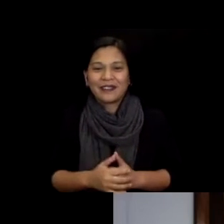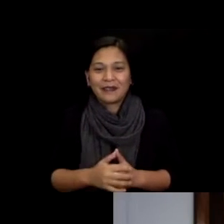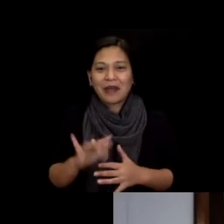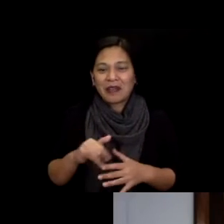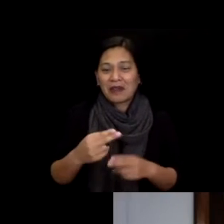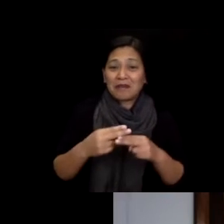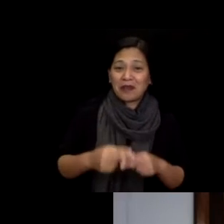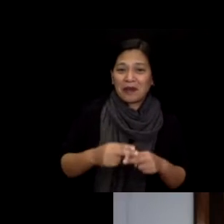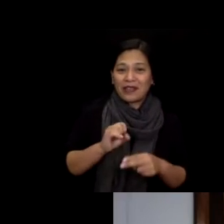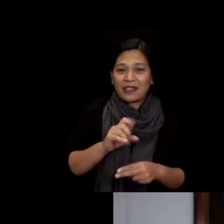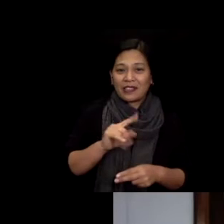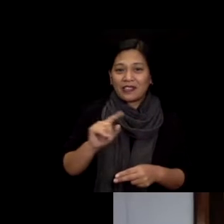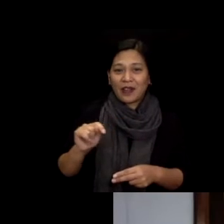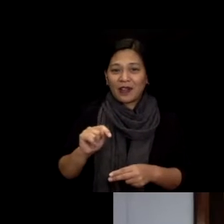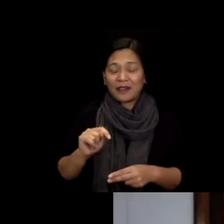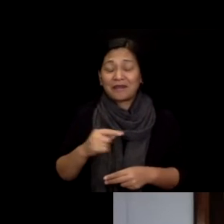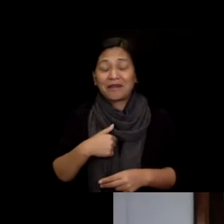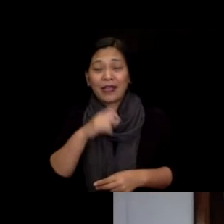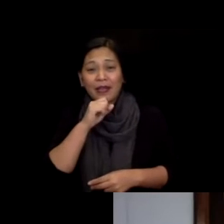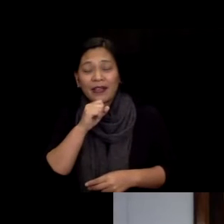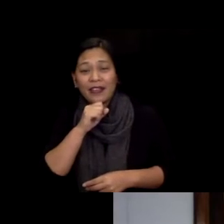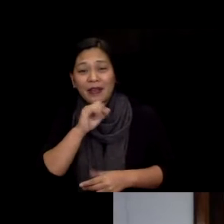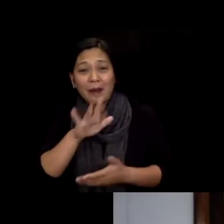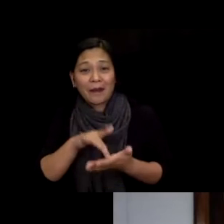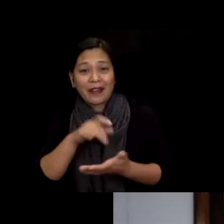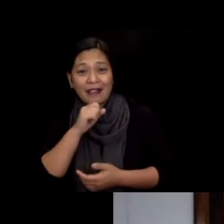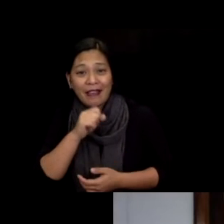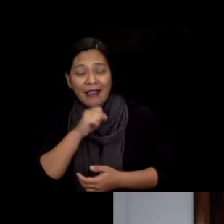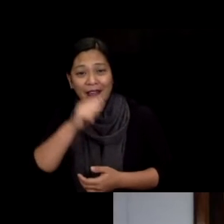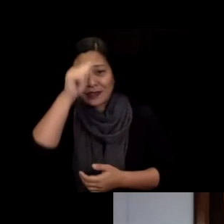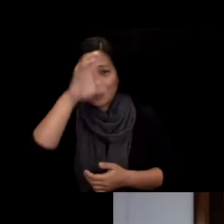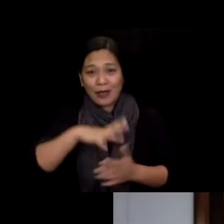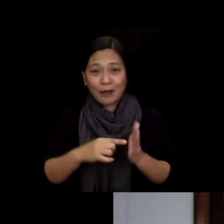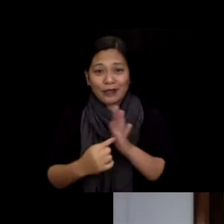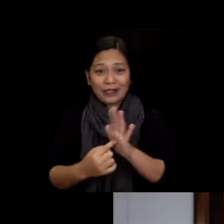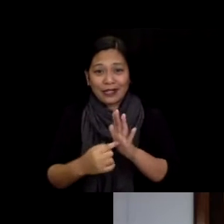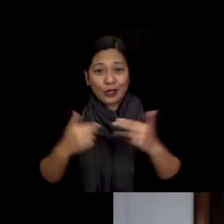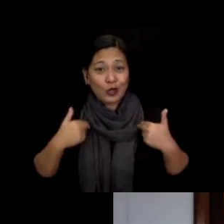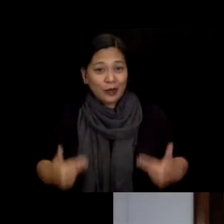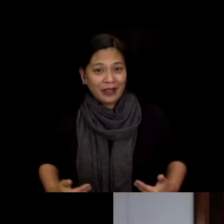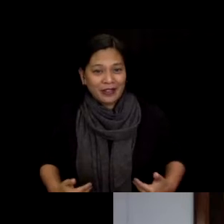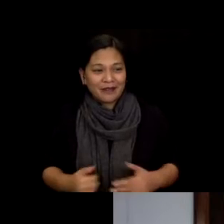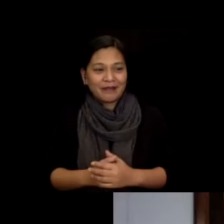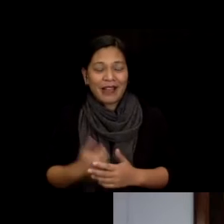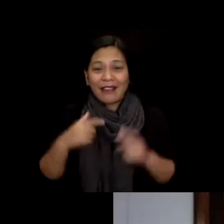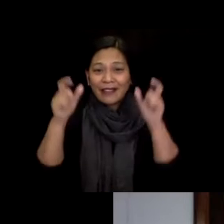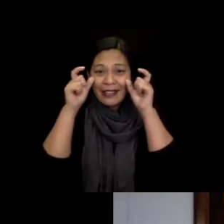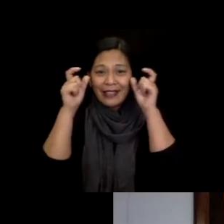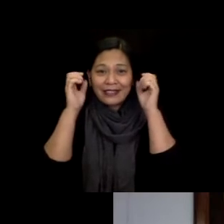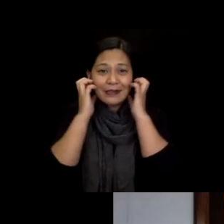Scott. I'm a middle-aged, male-presenting human with glasses,